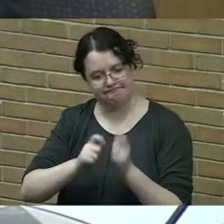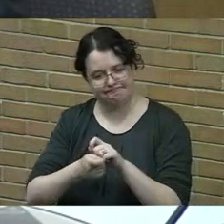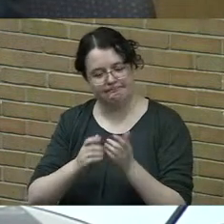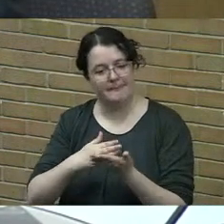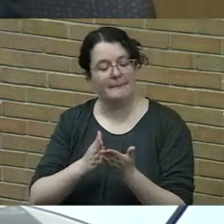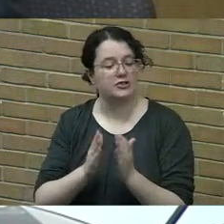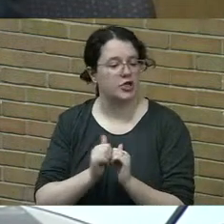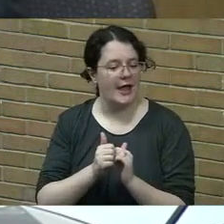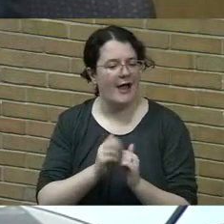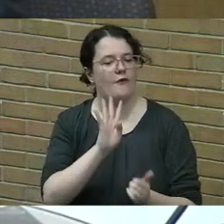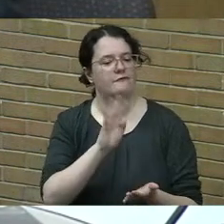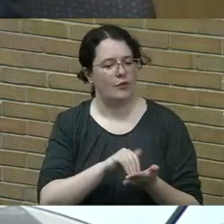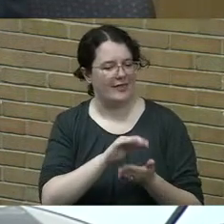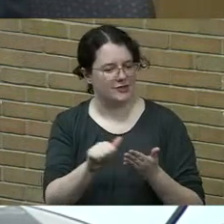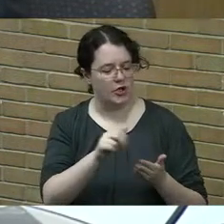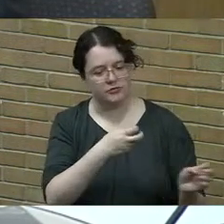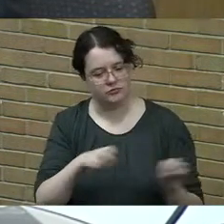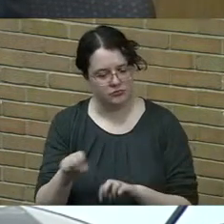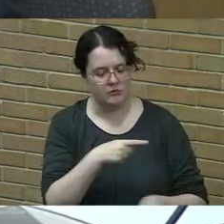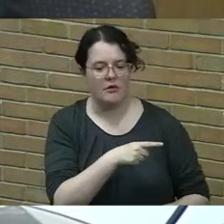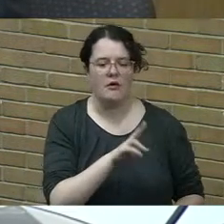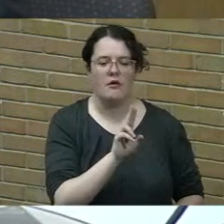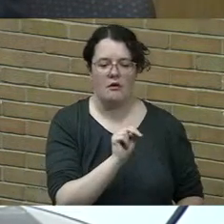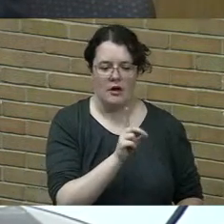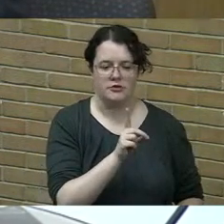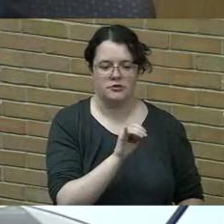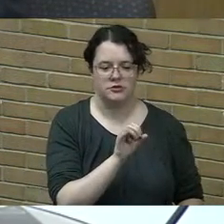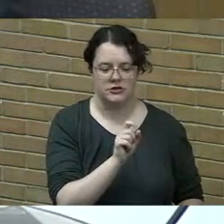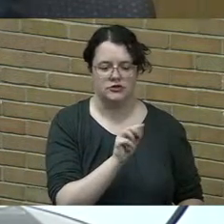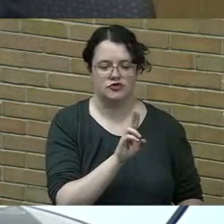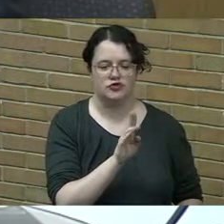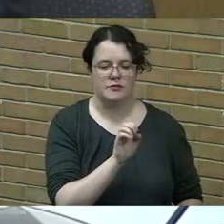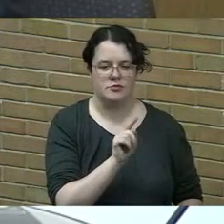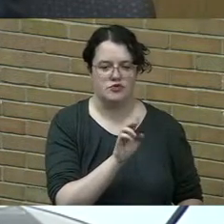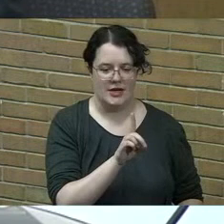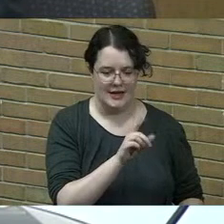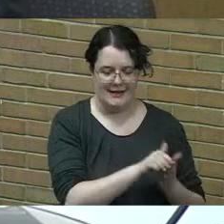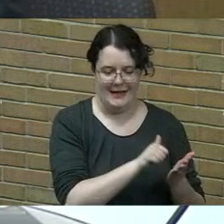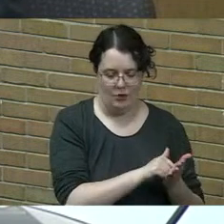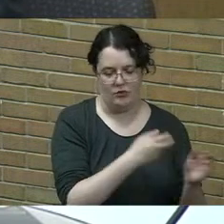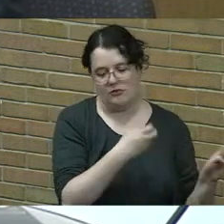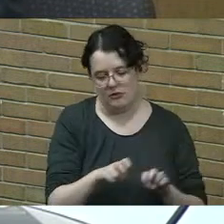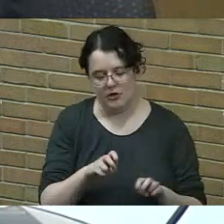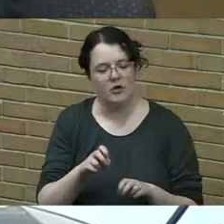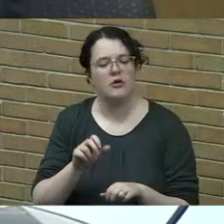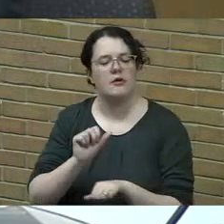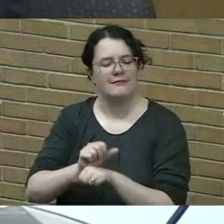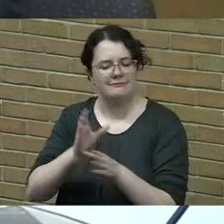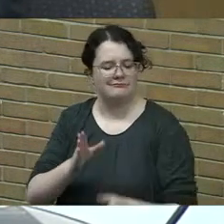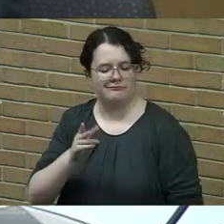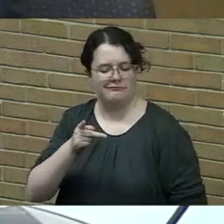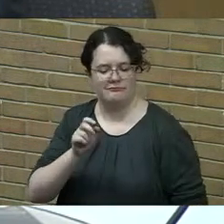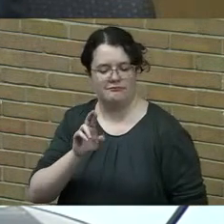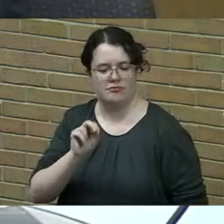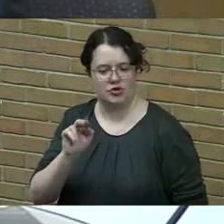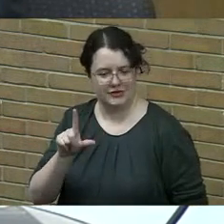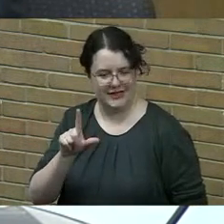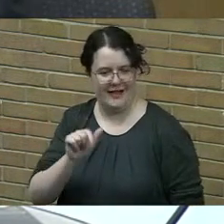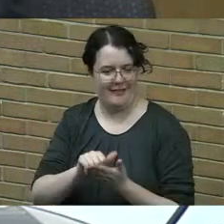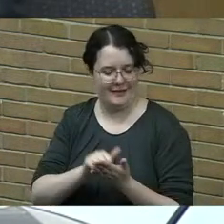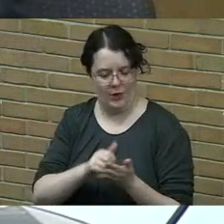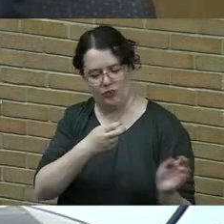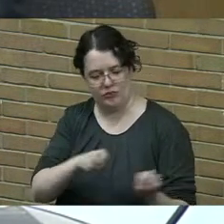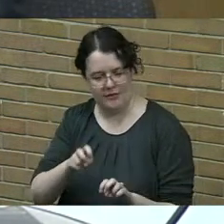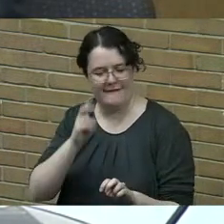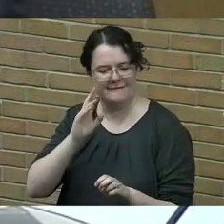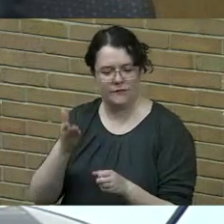transferring $4,000 from the undistributed account to the personnel account to cover a portion of the cost. I move we adopt the